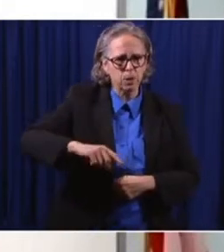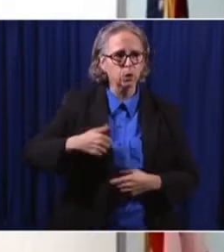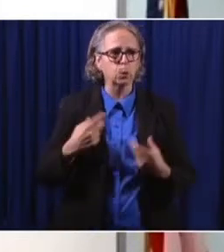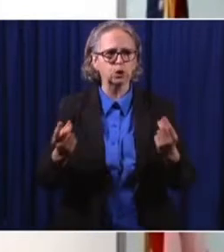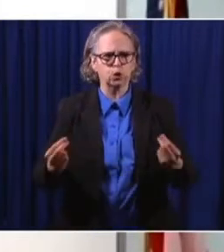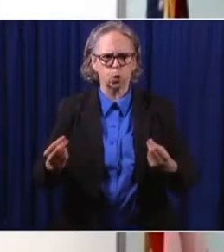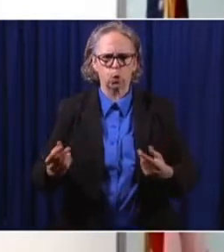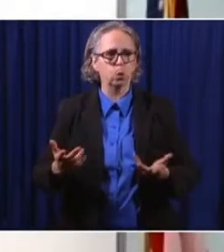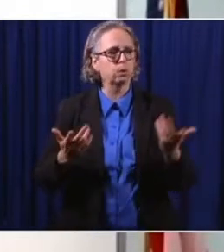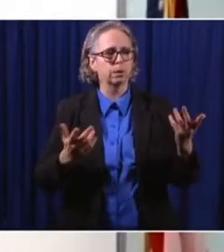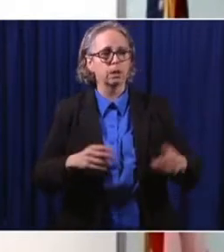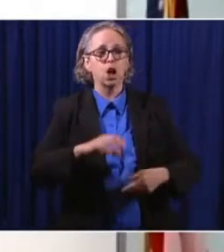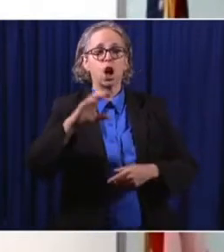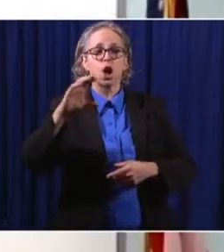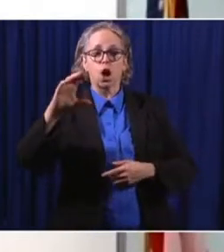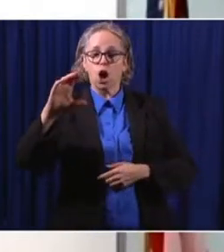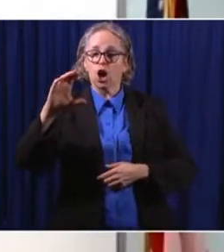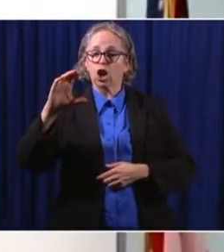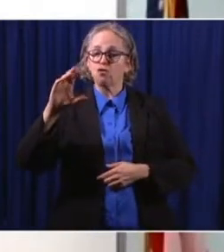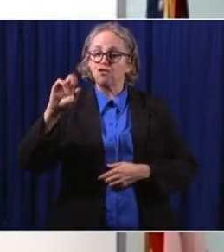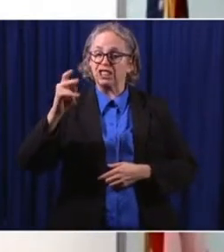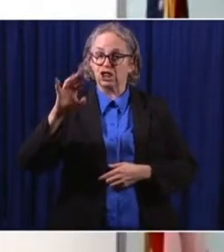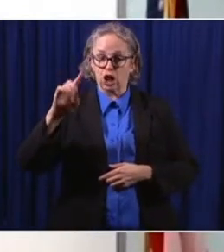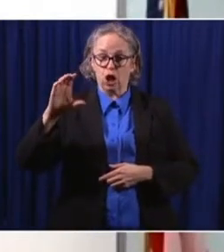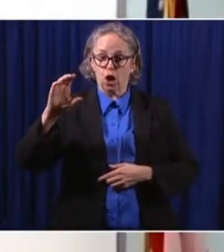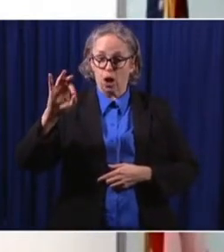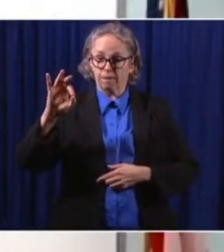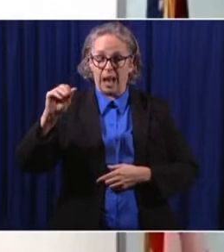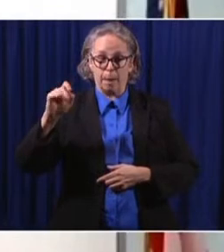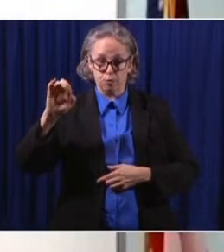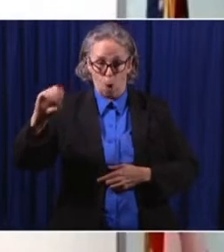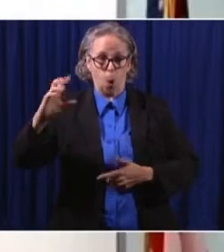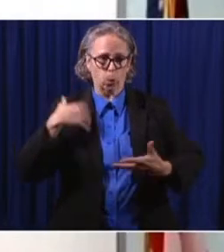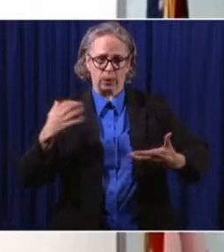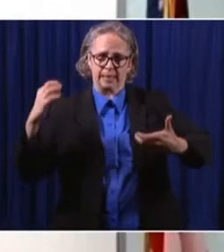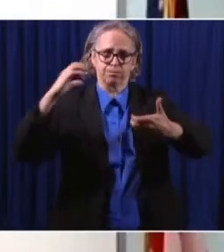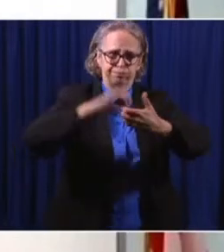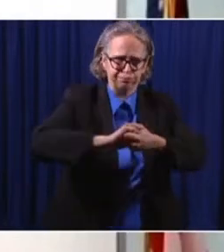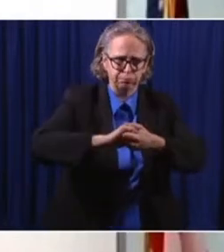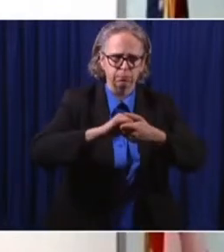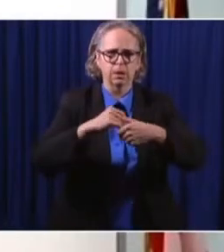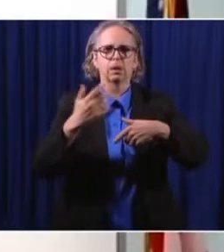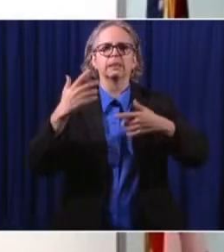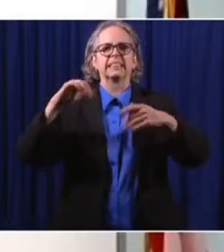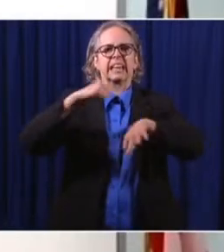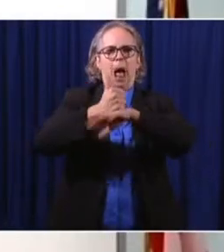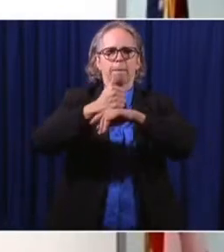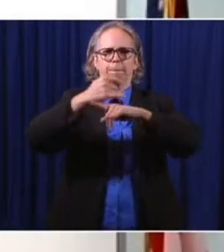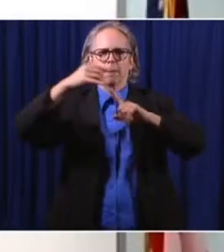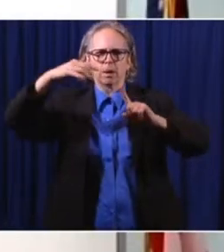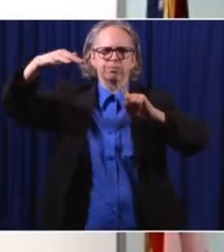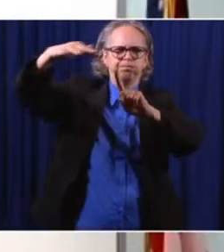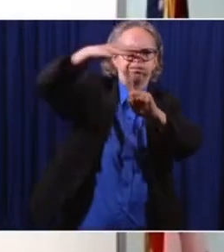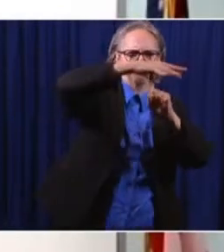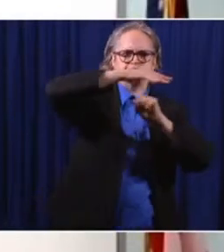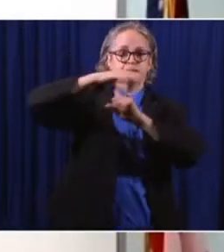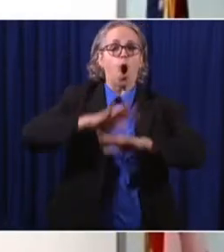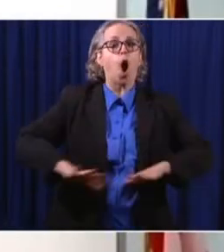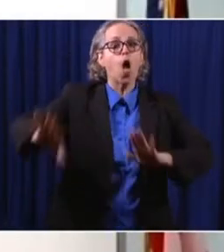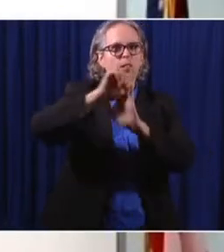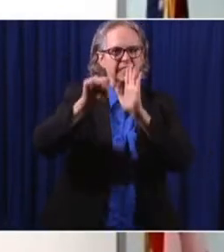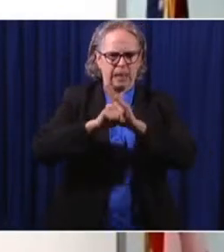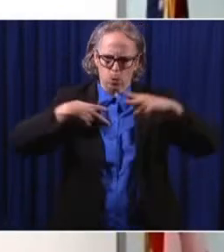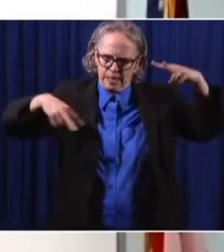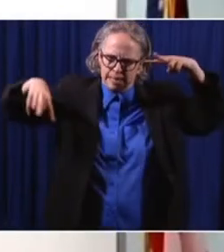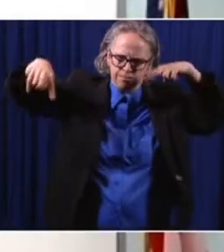up airspeed enforcement zones around the state. And there are going to be lots of them. And we're going to continue them not only this year, but into